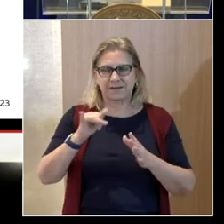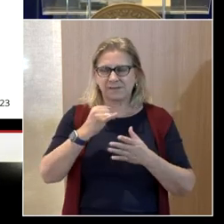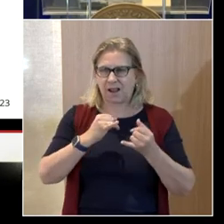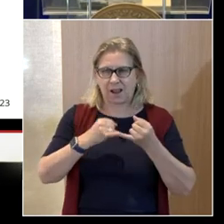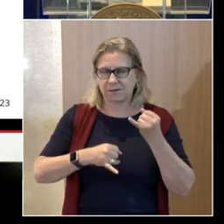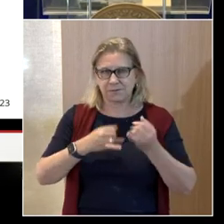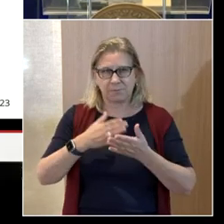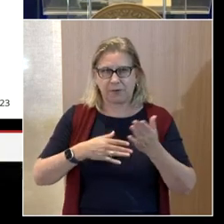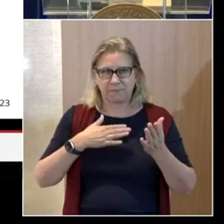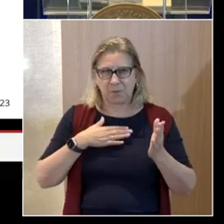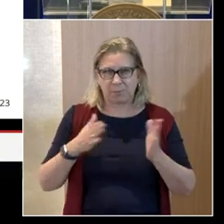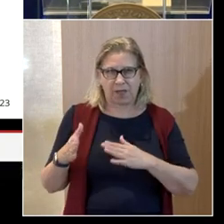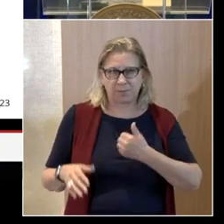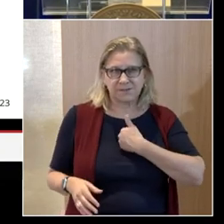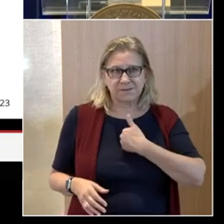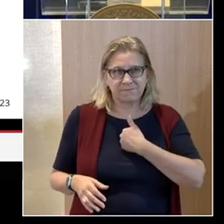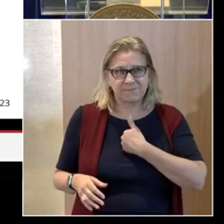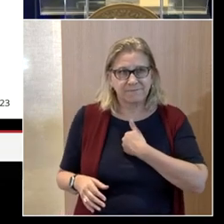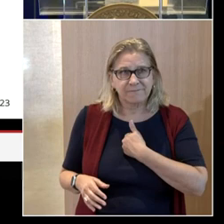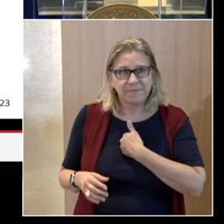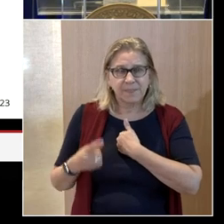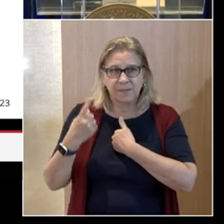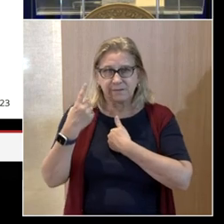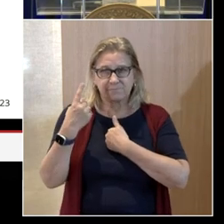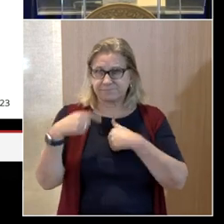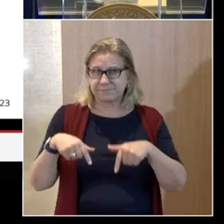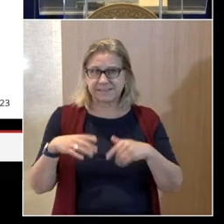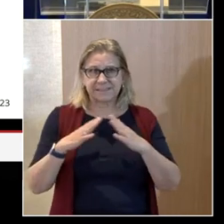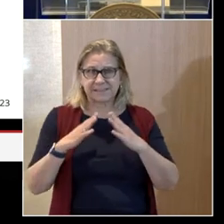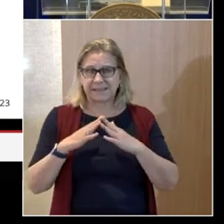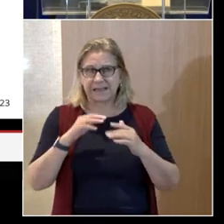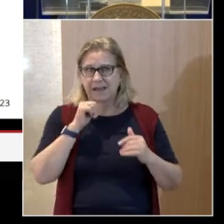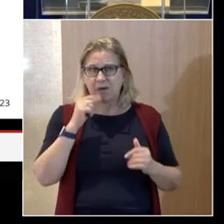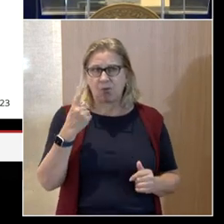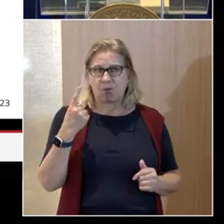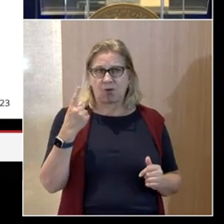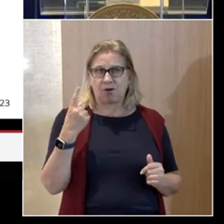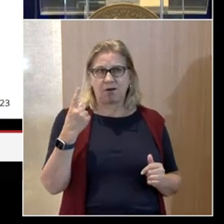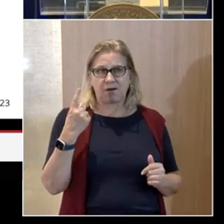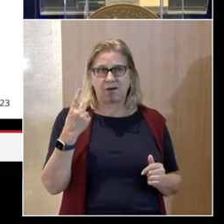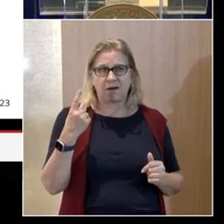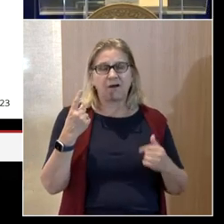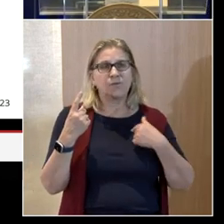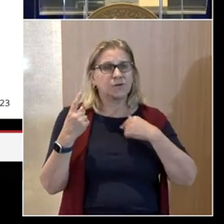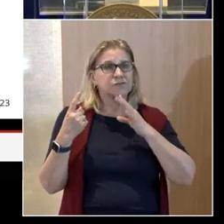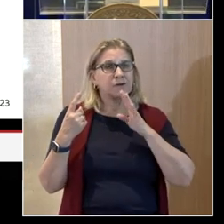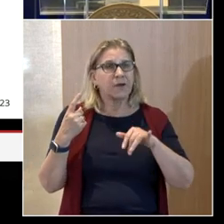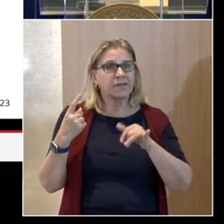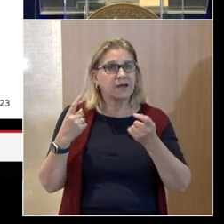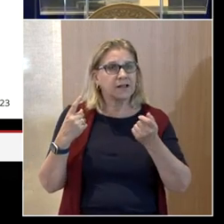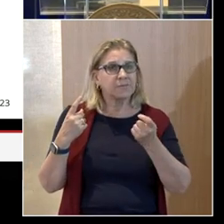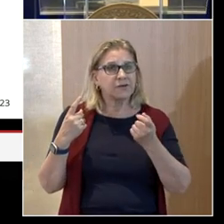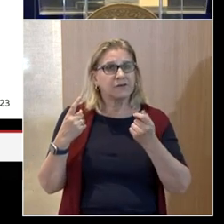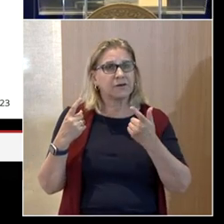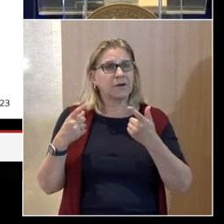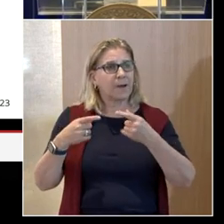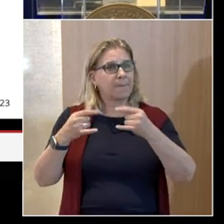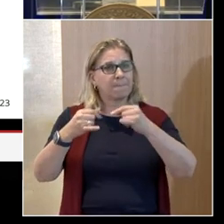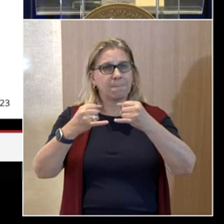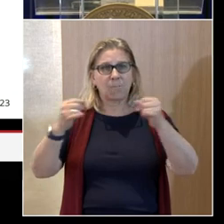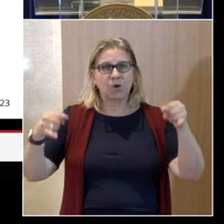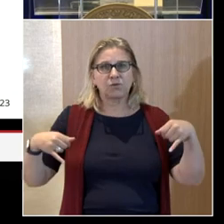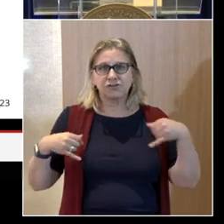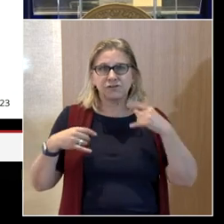is not a singular place. We talk about downtown, and we face this a little bit thinking about the borders of downtown. But it's even when you draw it, it's so